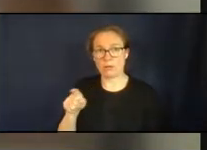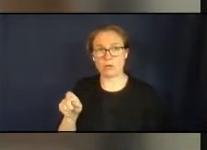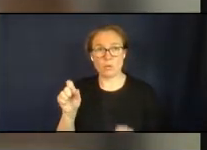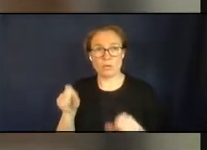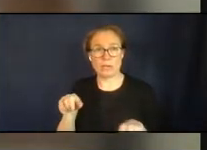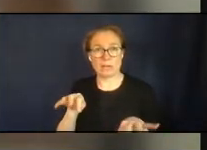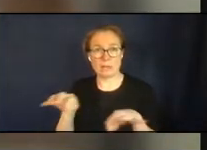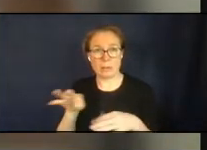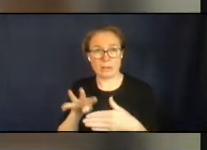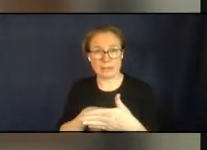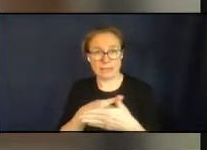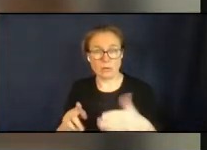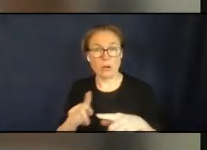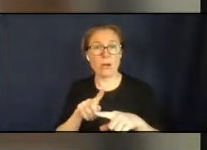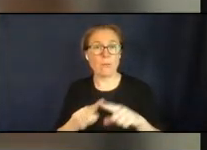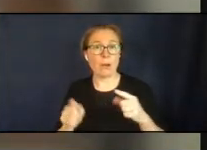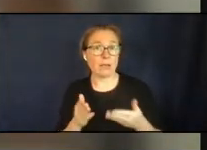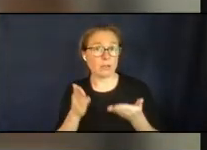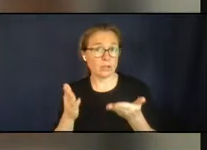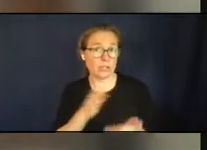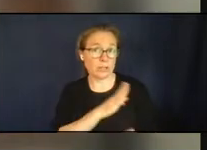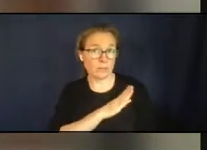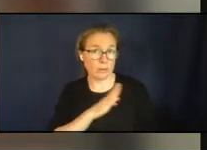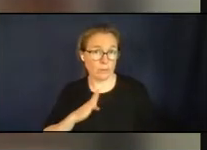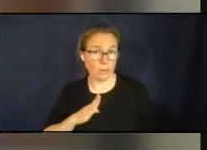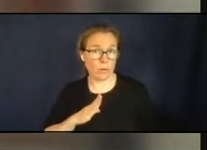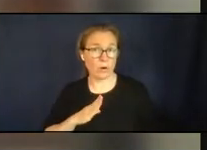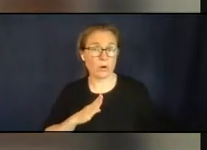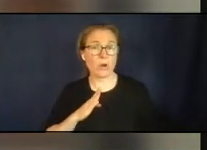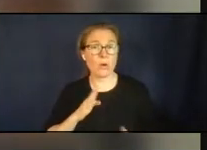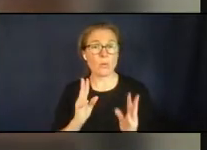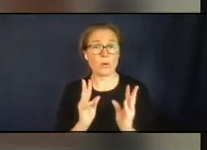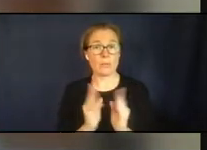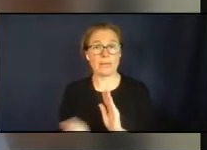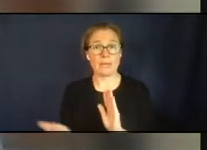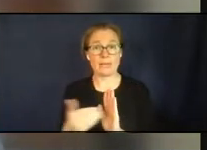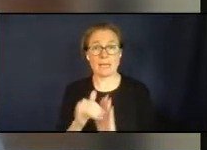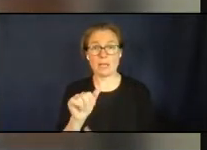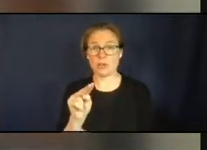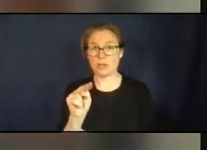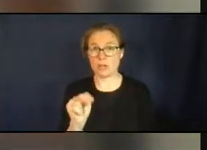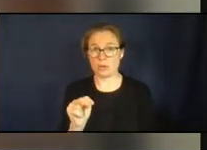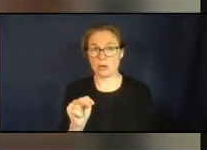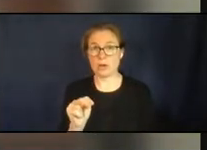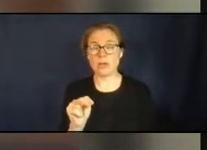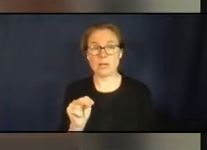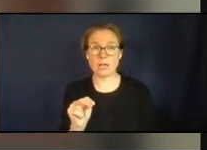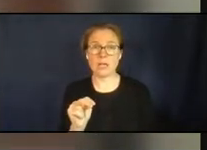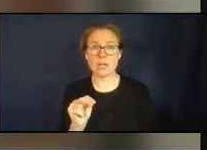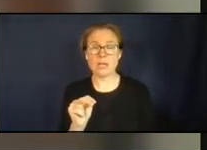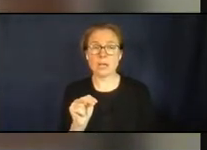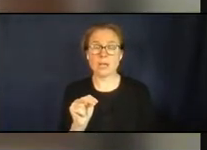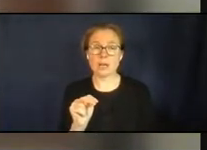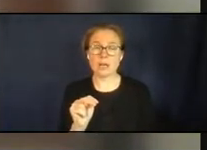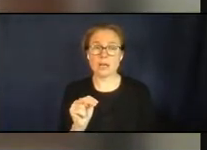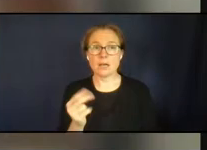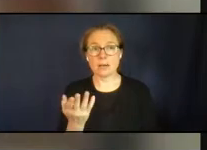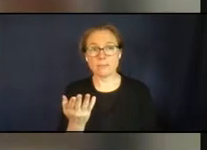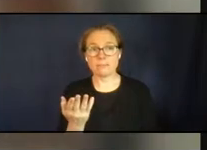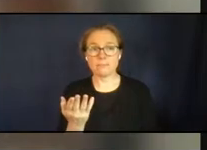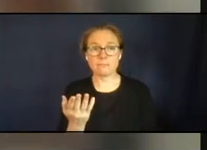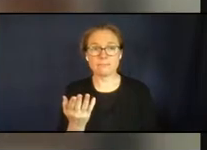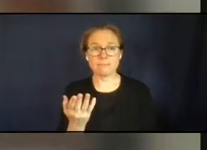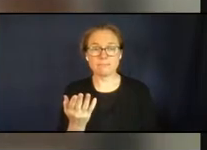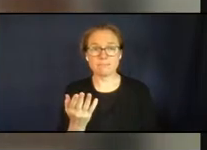I would suggest for the board is we'll be back in January. We're putting kind of setting that goal out there with the